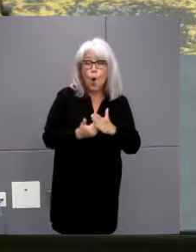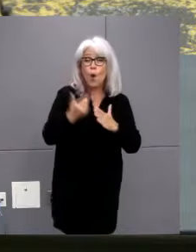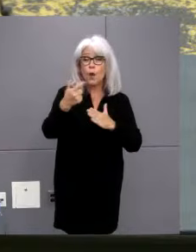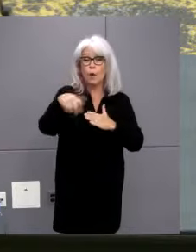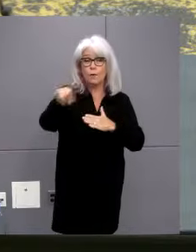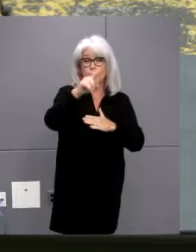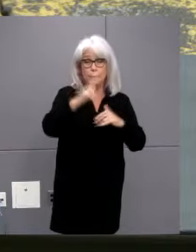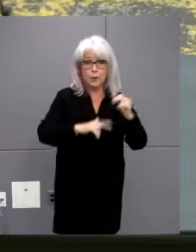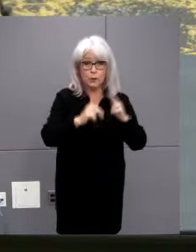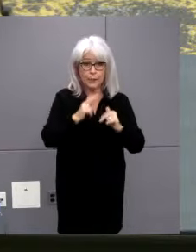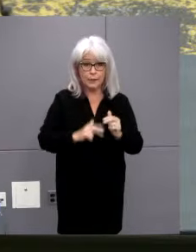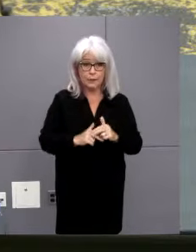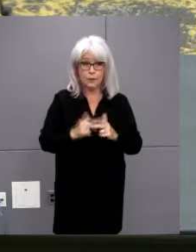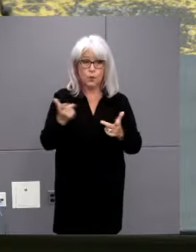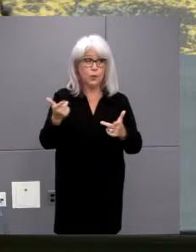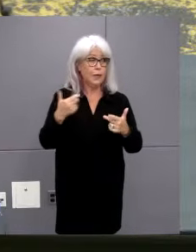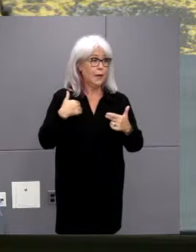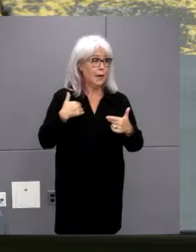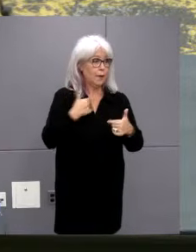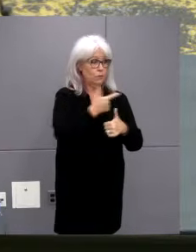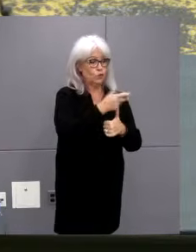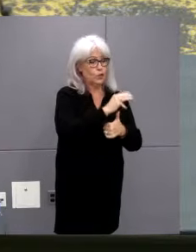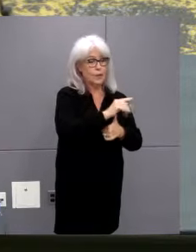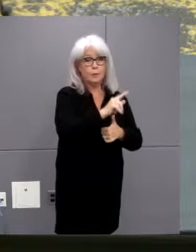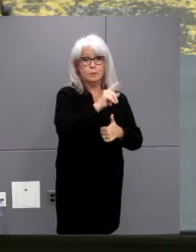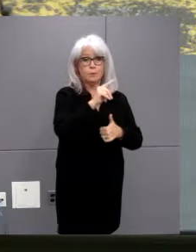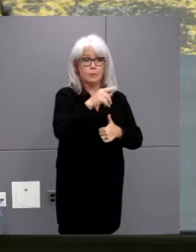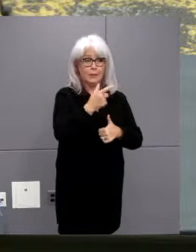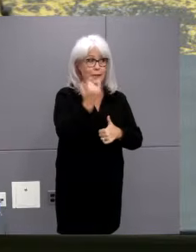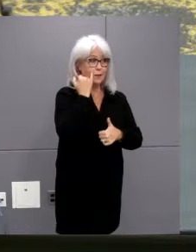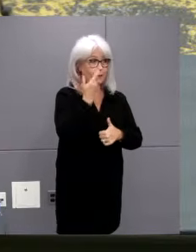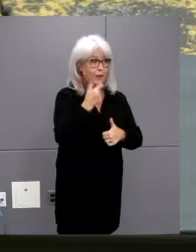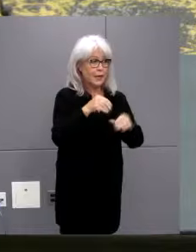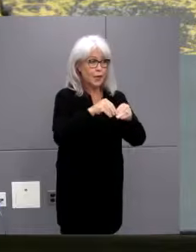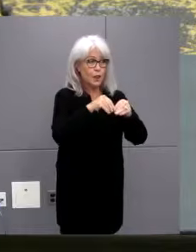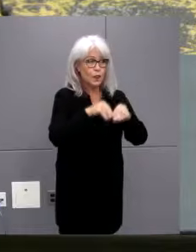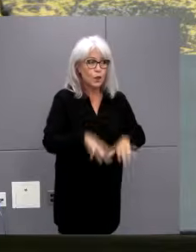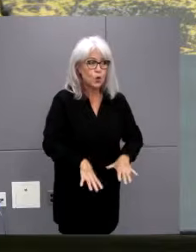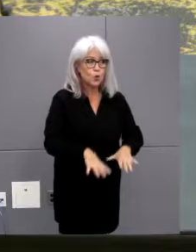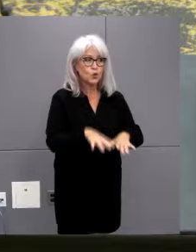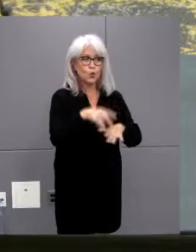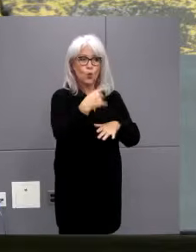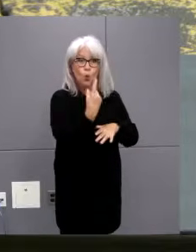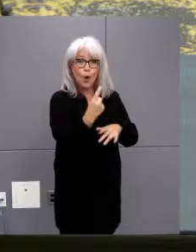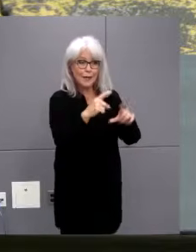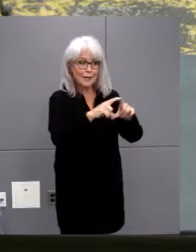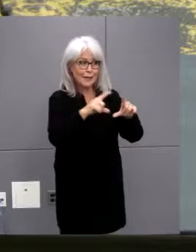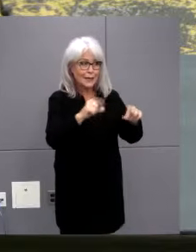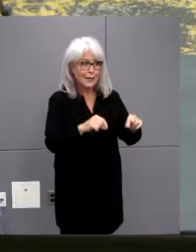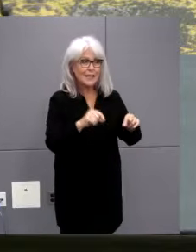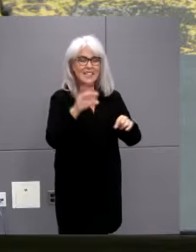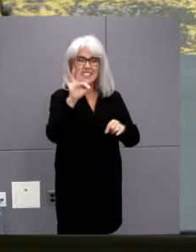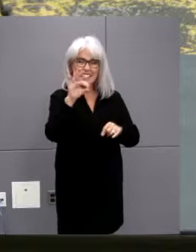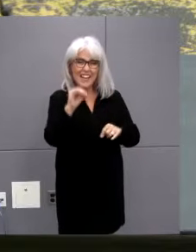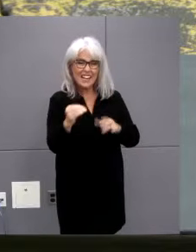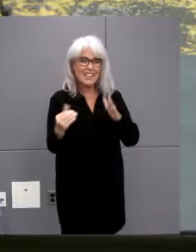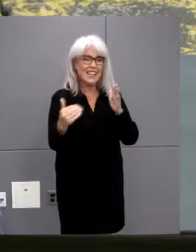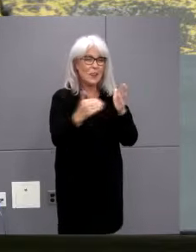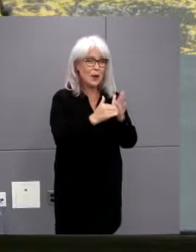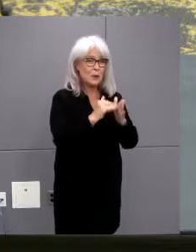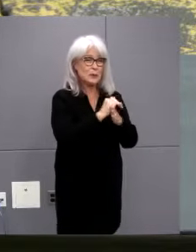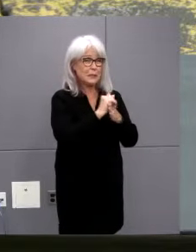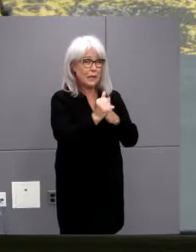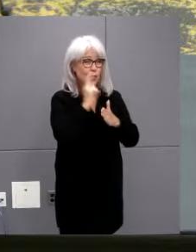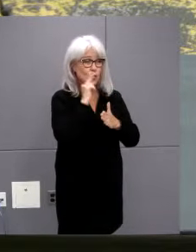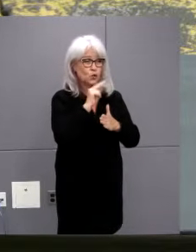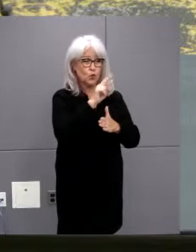keys, right? So we have the GM2M keys, and if anybody loses that one key, it's $90,000 to recore all the doors. So we're trying to get away